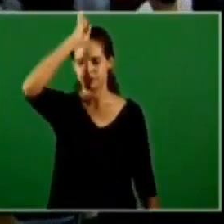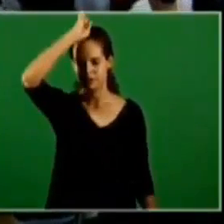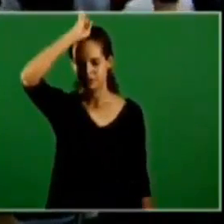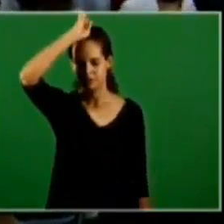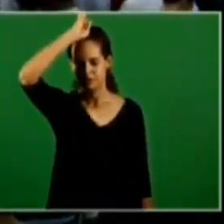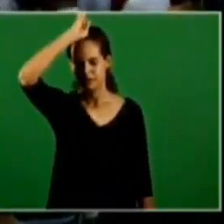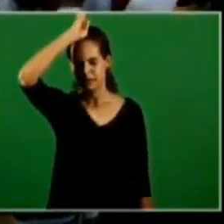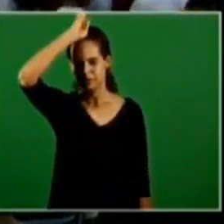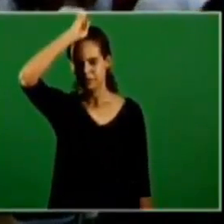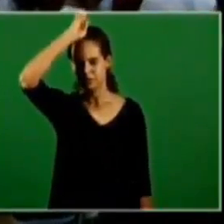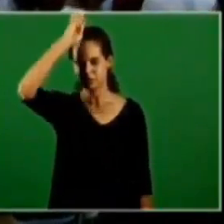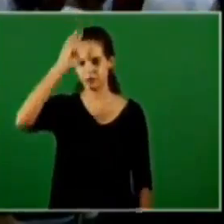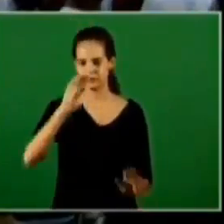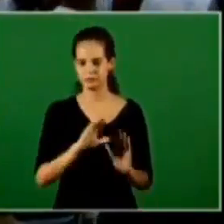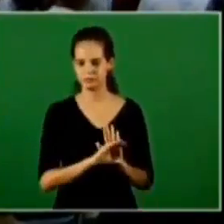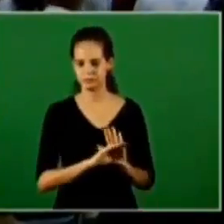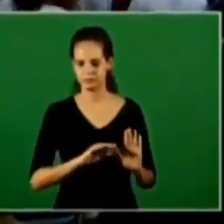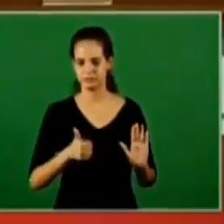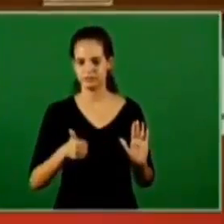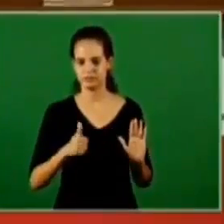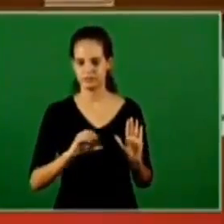verse 8 to 10. Let's go.